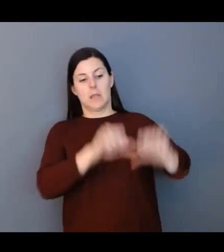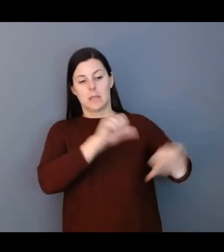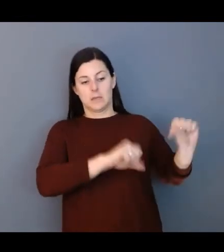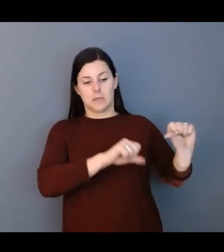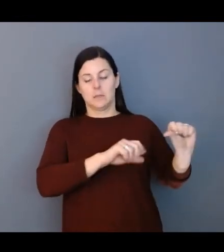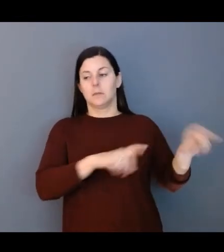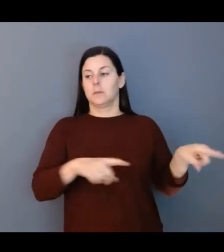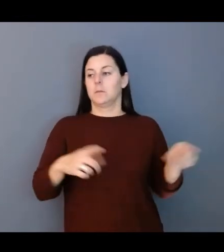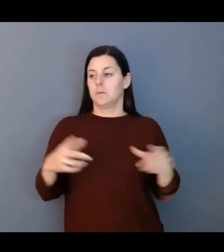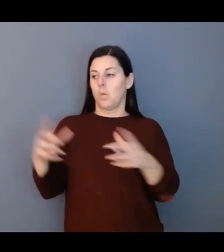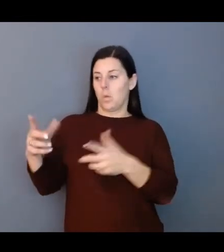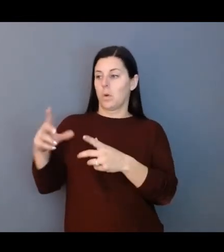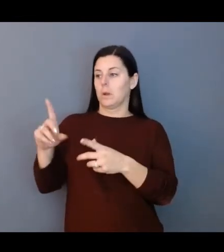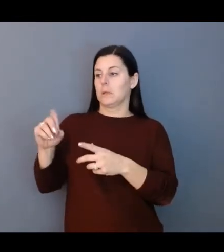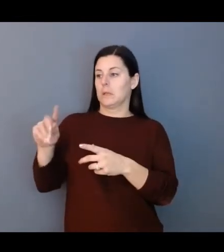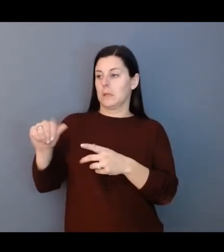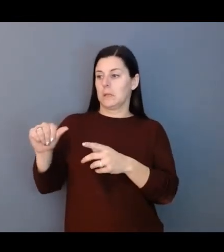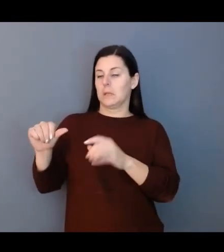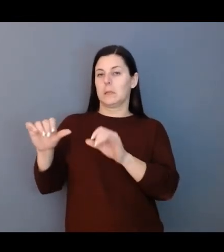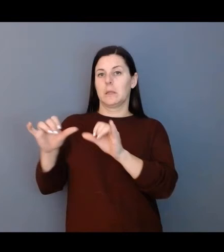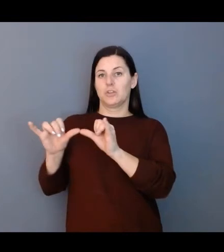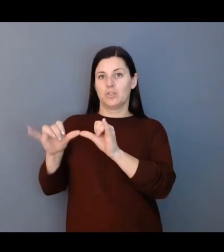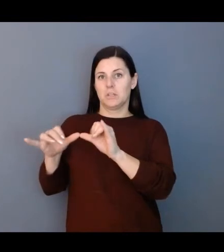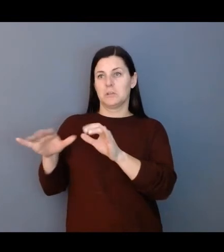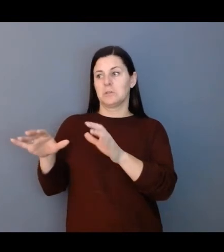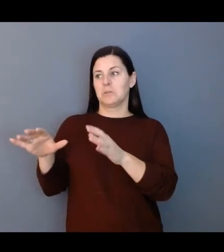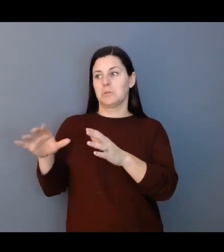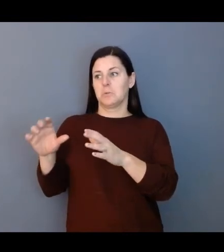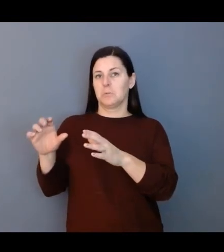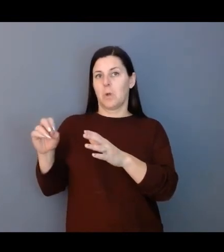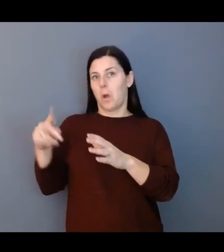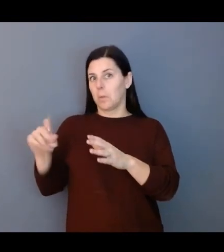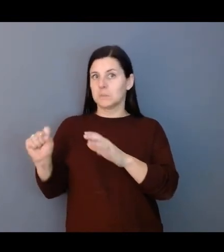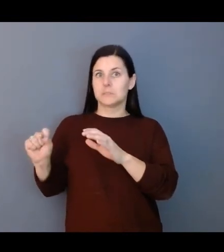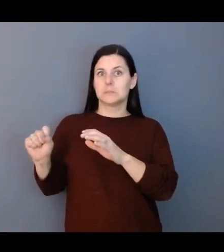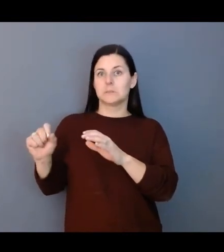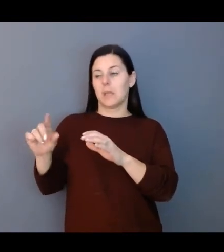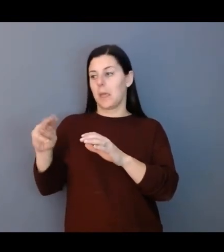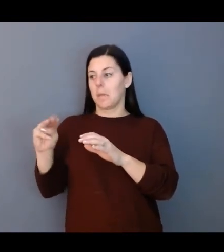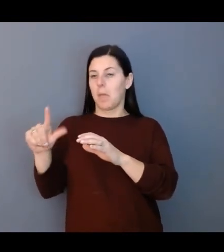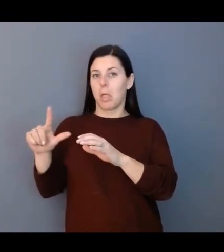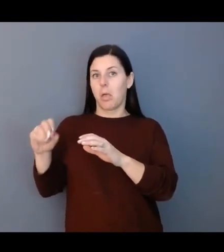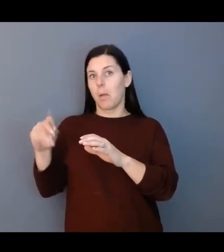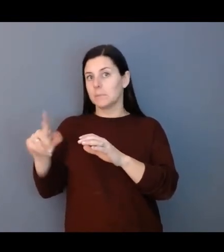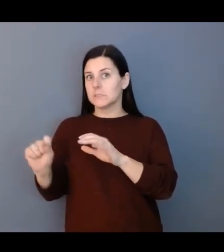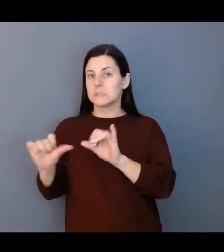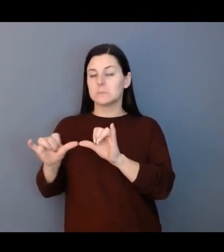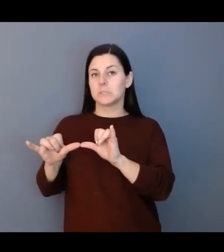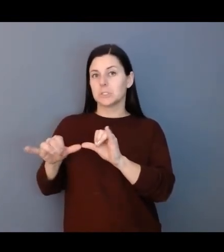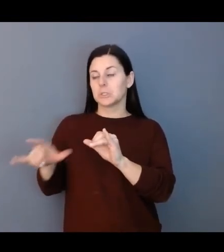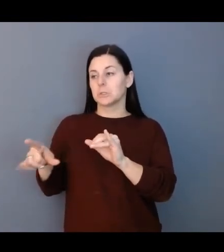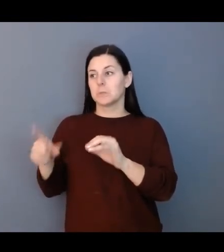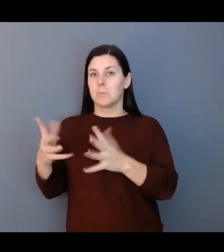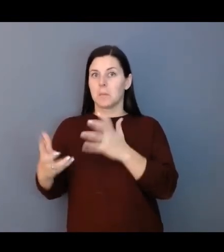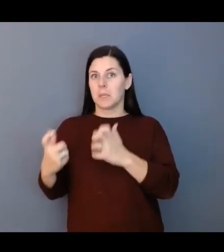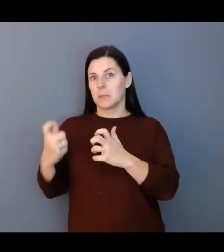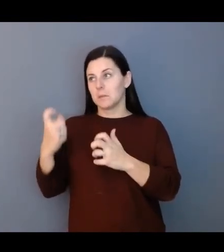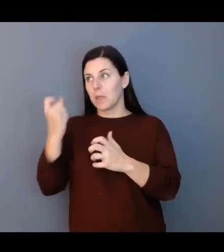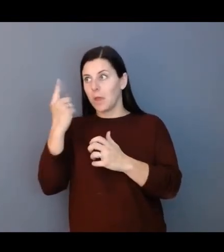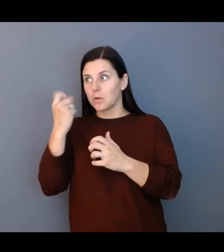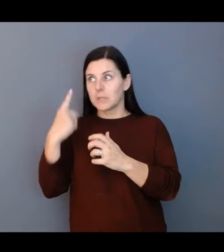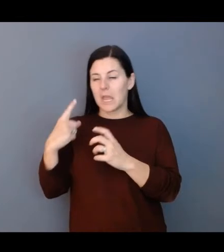lot of support from ops but still wants to deploy will preferably use default, whereas an ops ML ops person who understands